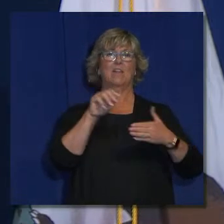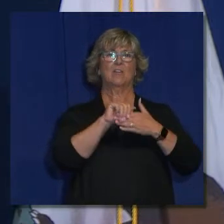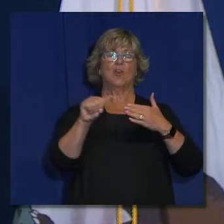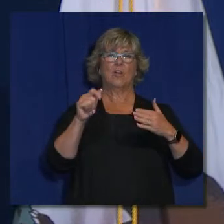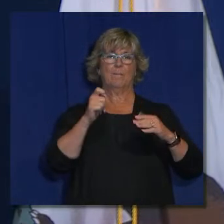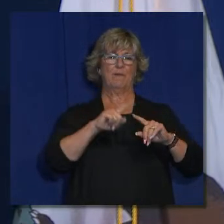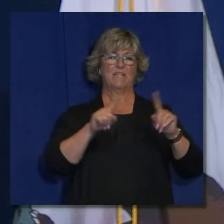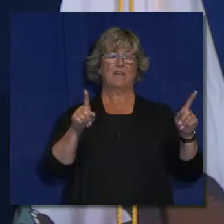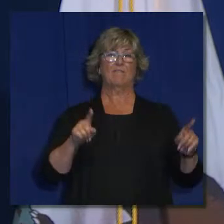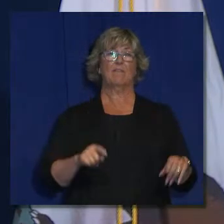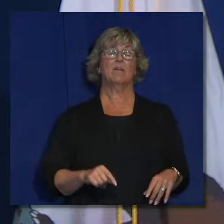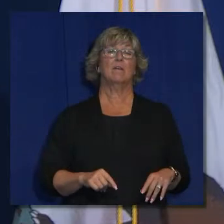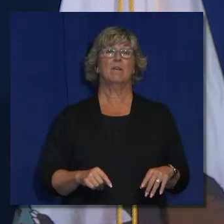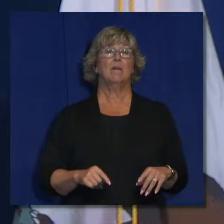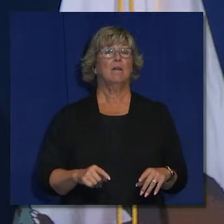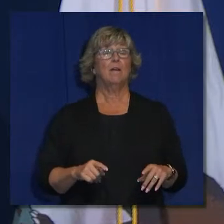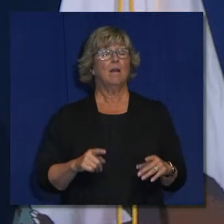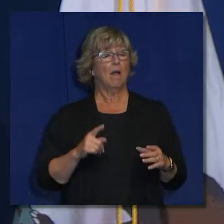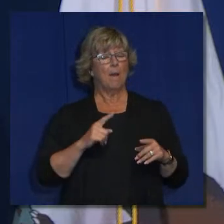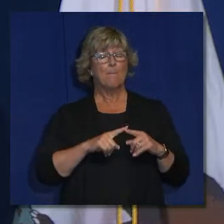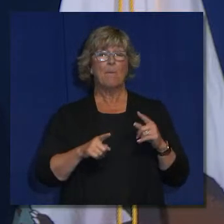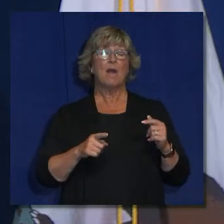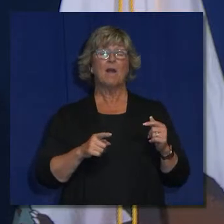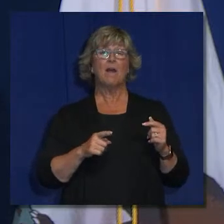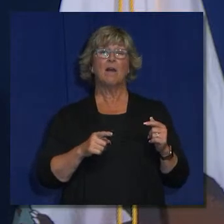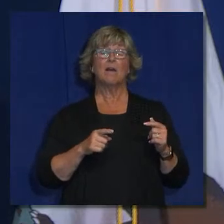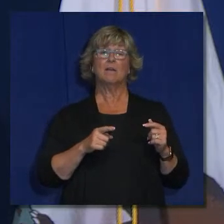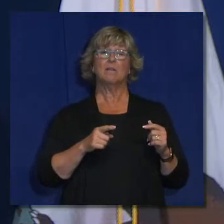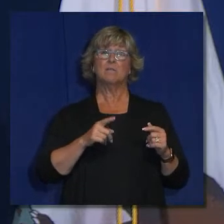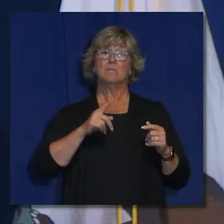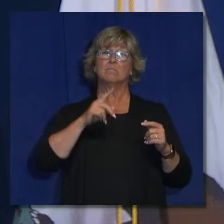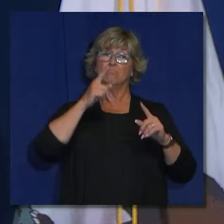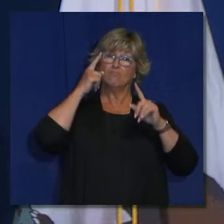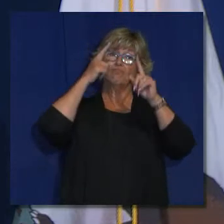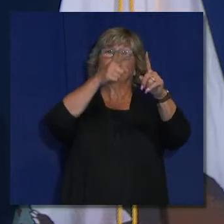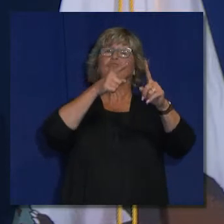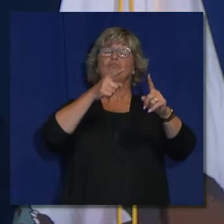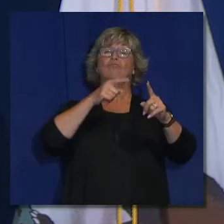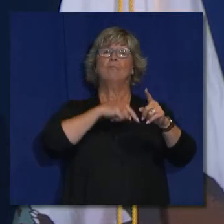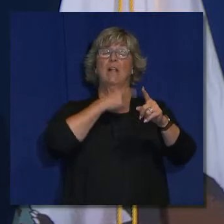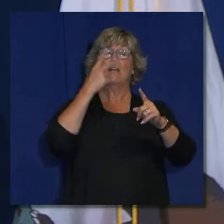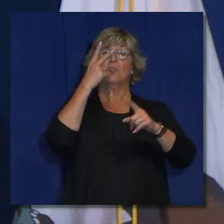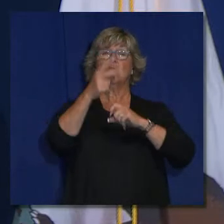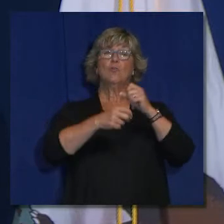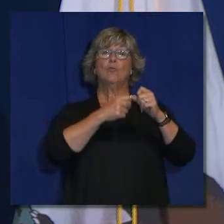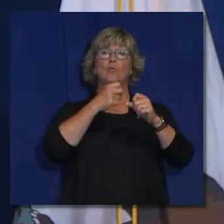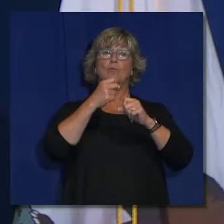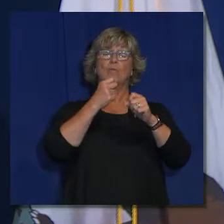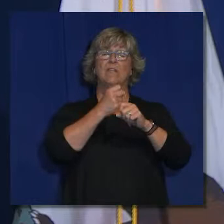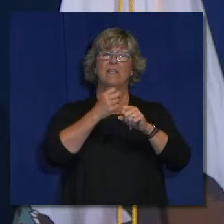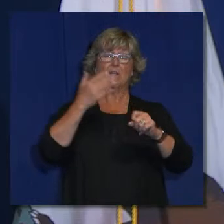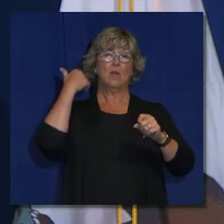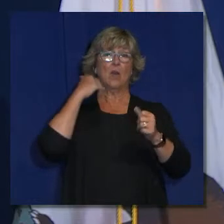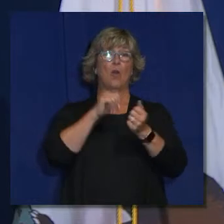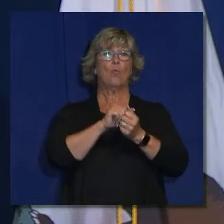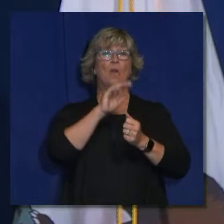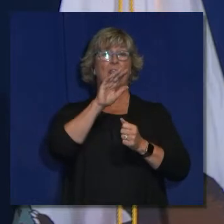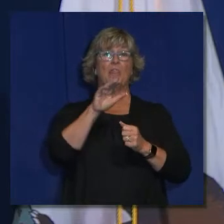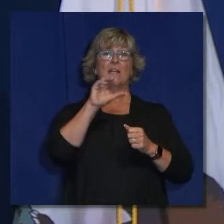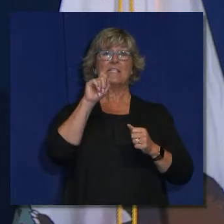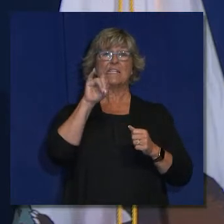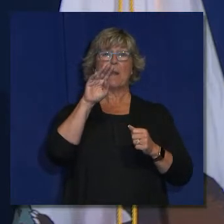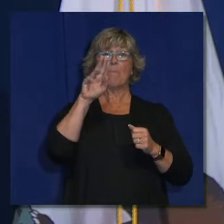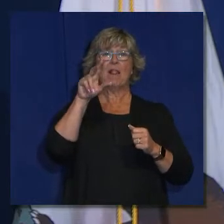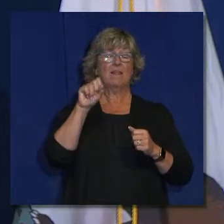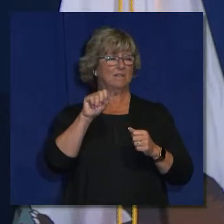fact is the spirit is completely consistent with the spirit we put out over 2 years ago with the Golden State stimulus. Their approach is to build off